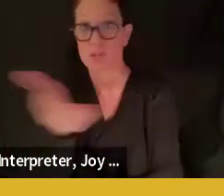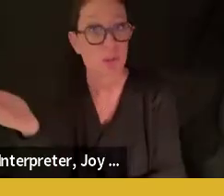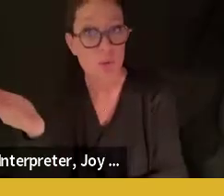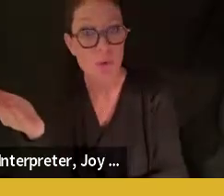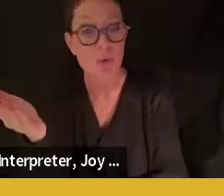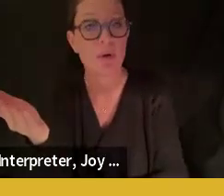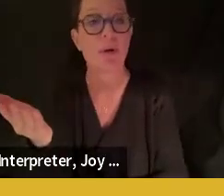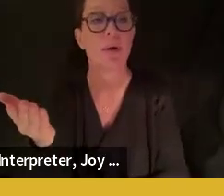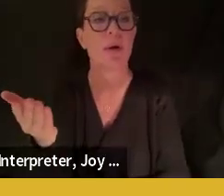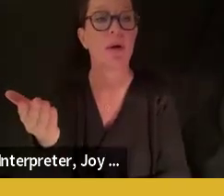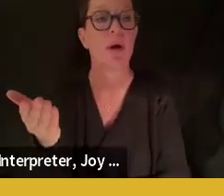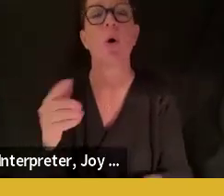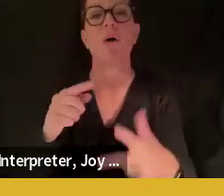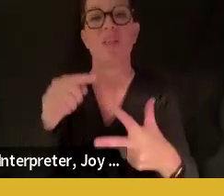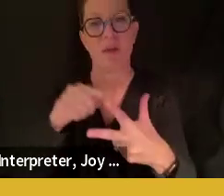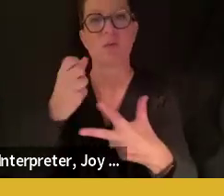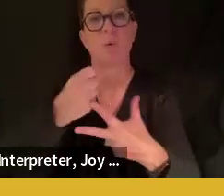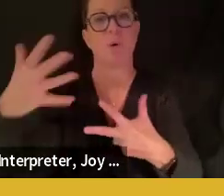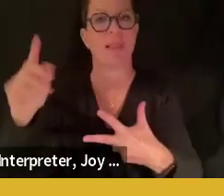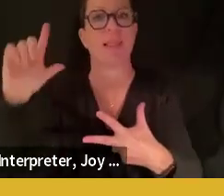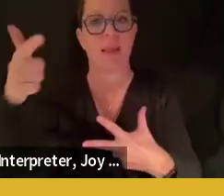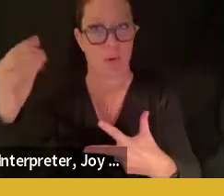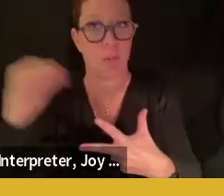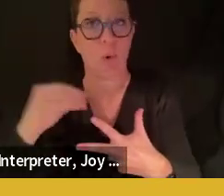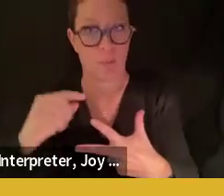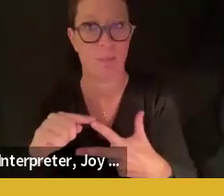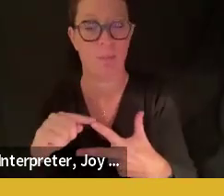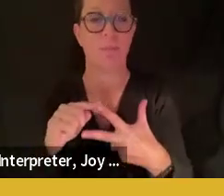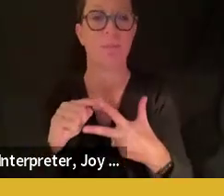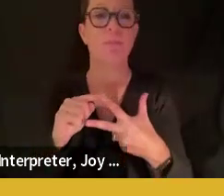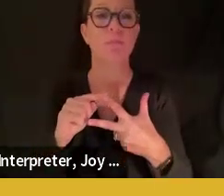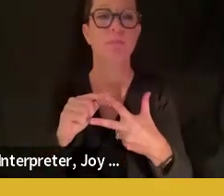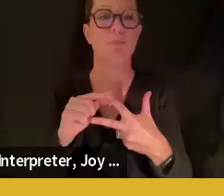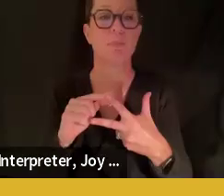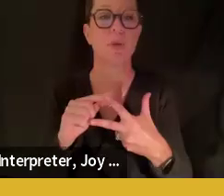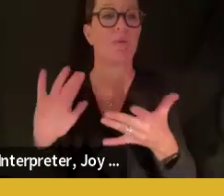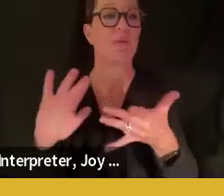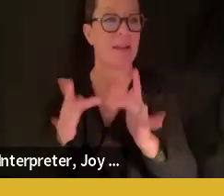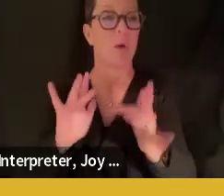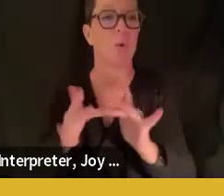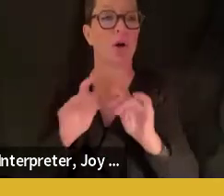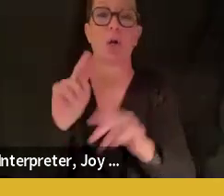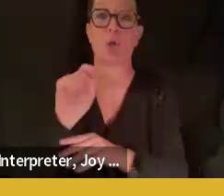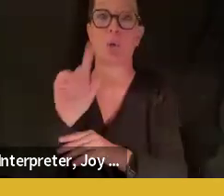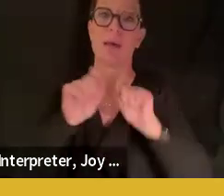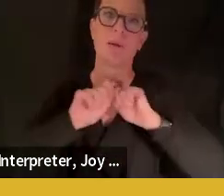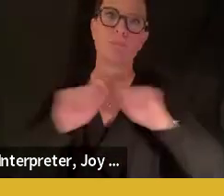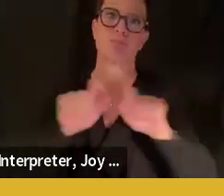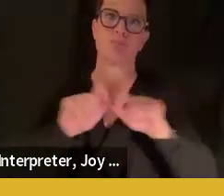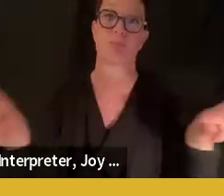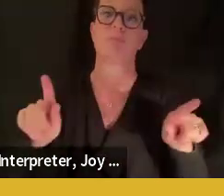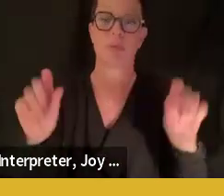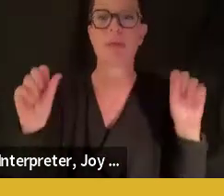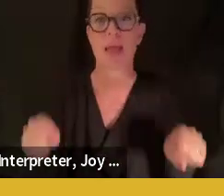over this in greater detail later. We have a network that sends newsletters directly